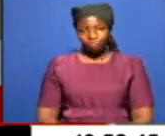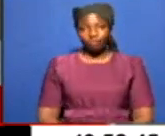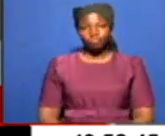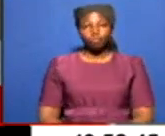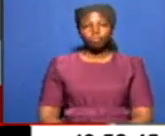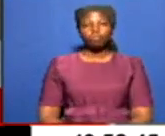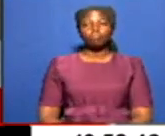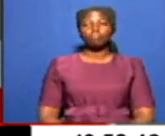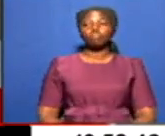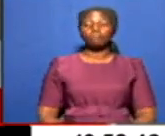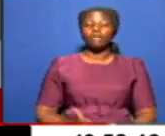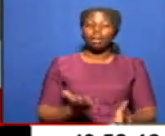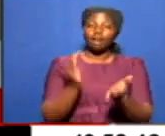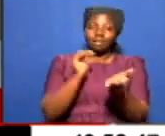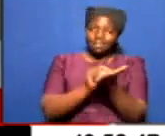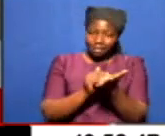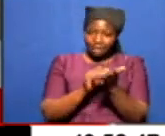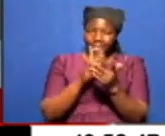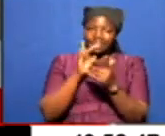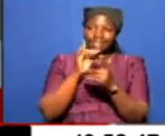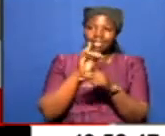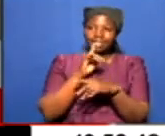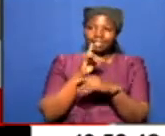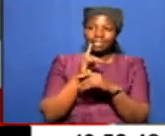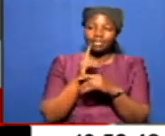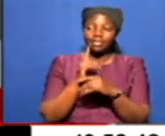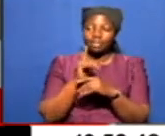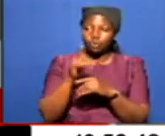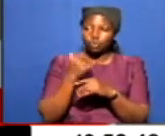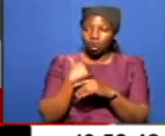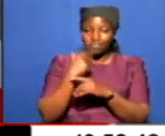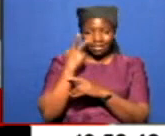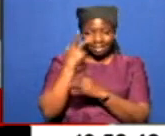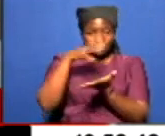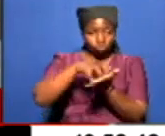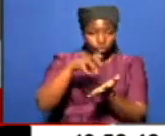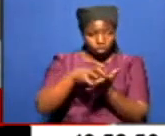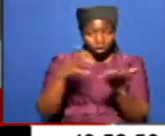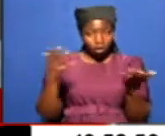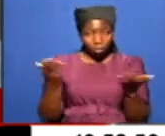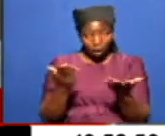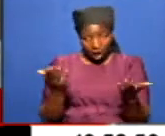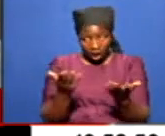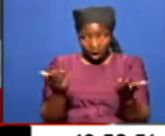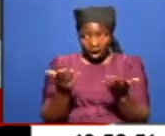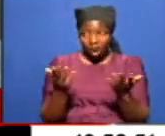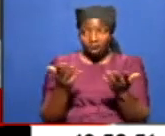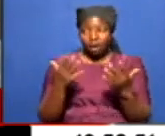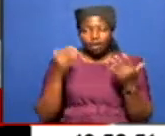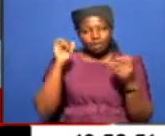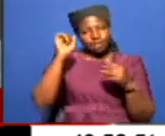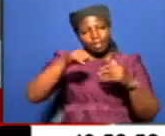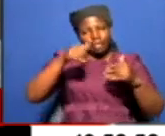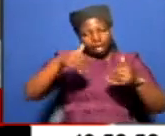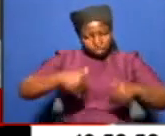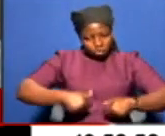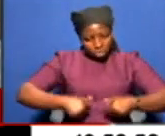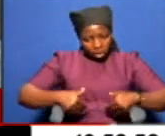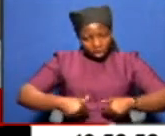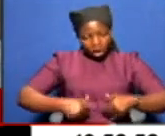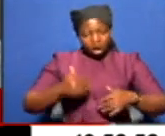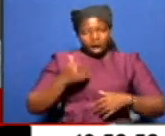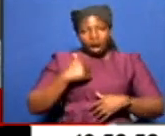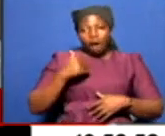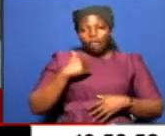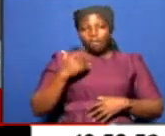Mm-hmm. And again, we have seen scenarios where, yes, the youth have come up.